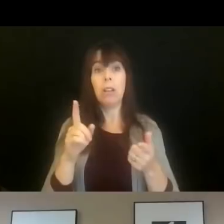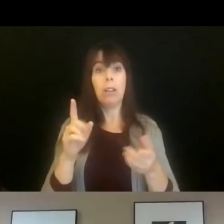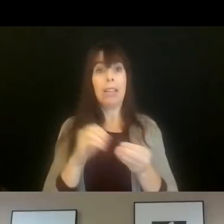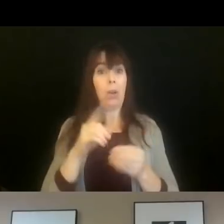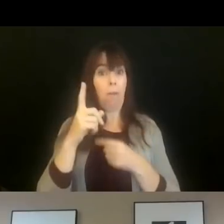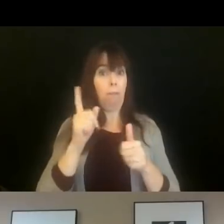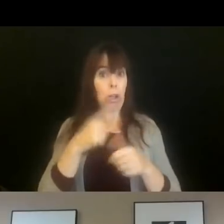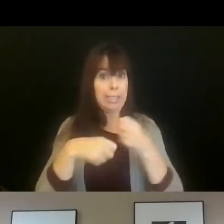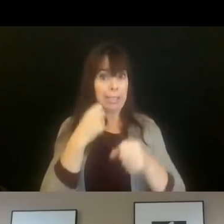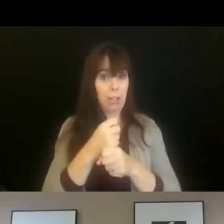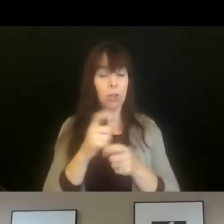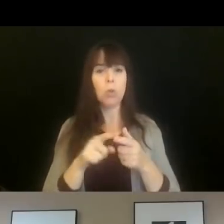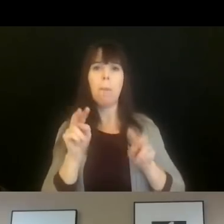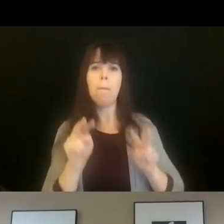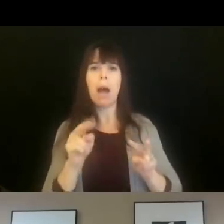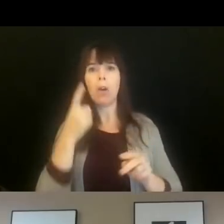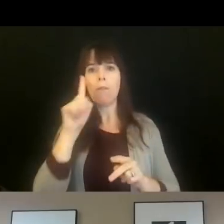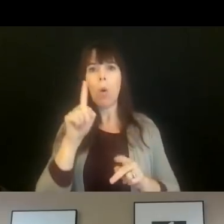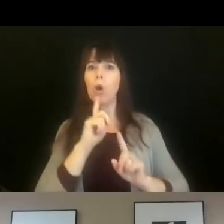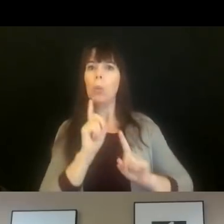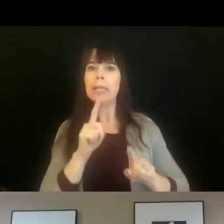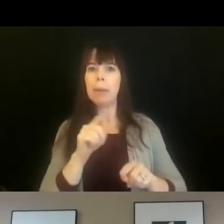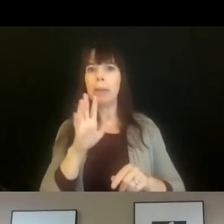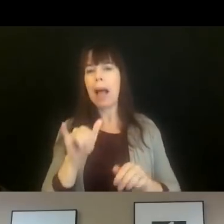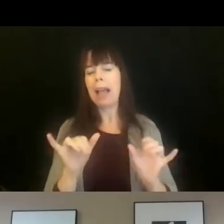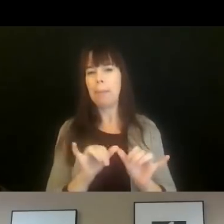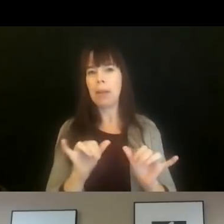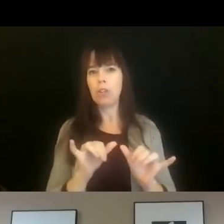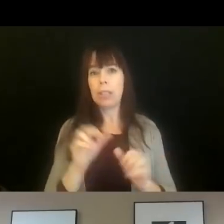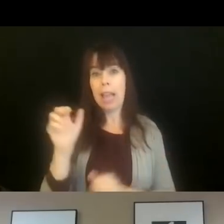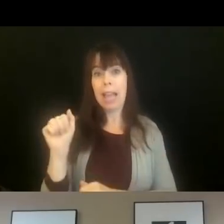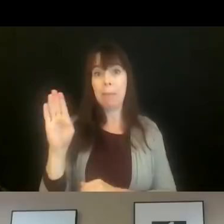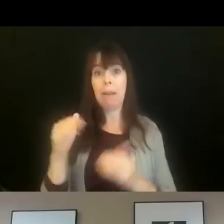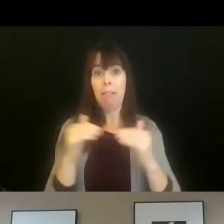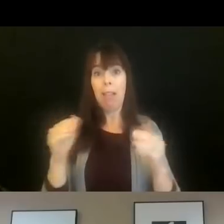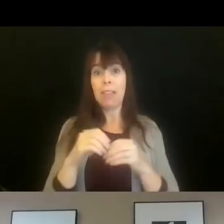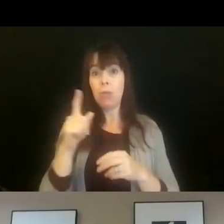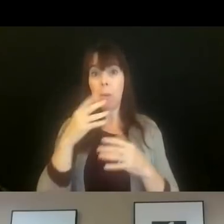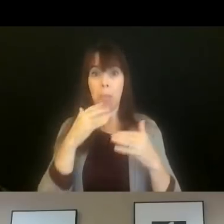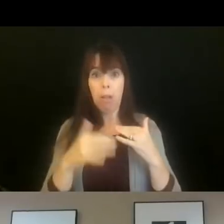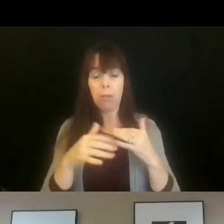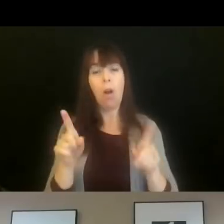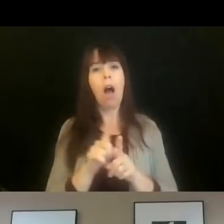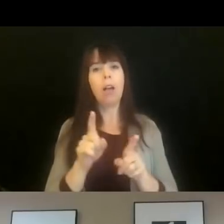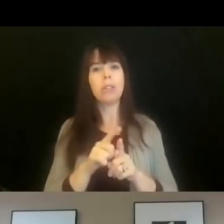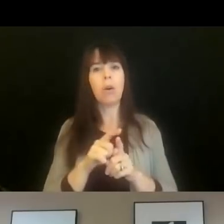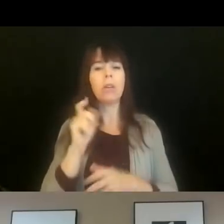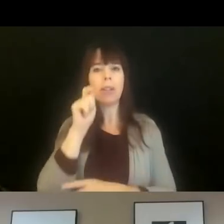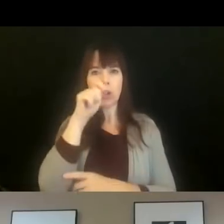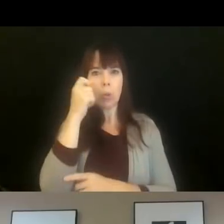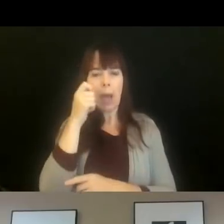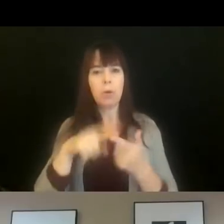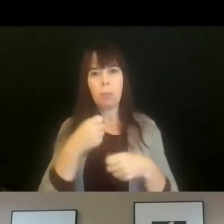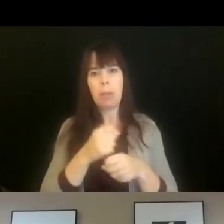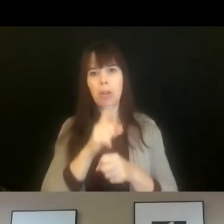1 to monitor for the response by measuring antibody level in the blood, as well as taking swabs to make sure that they didn't